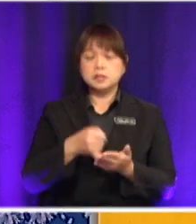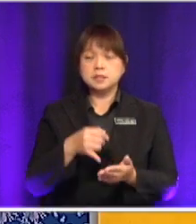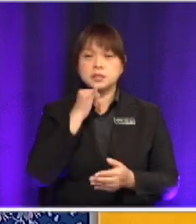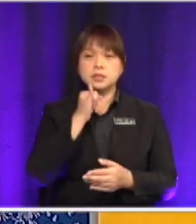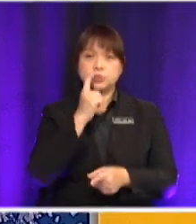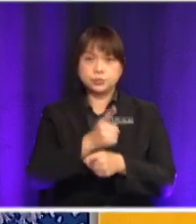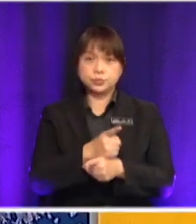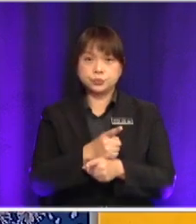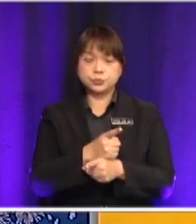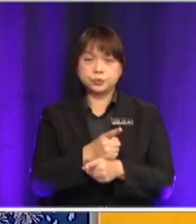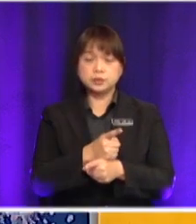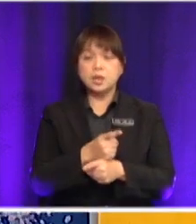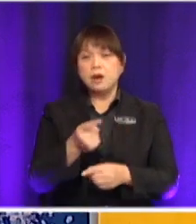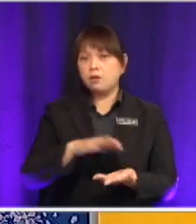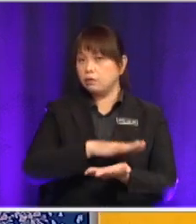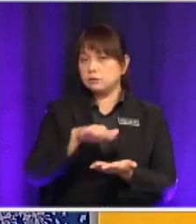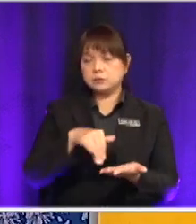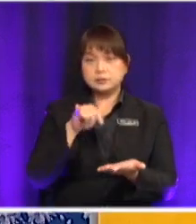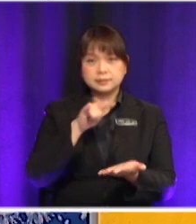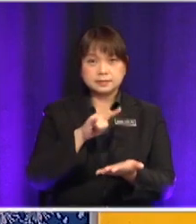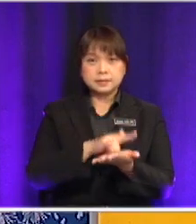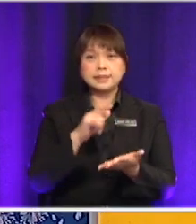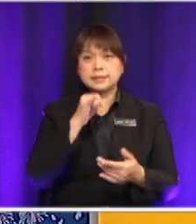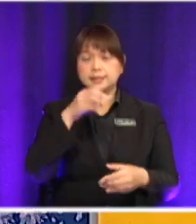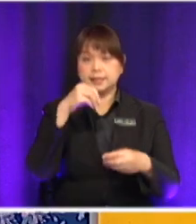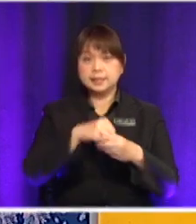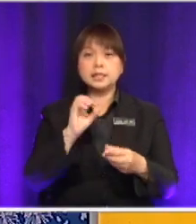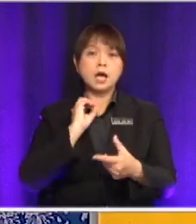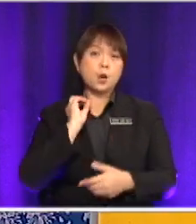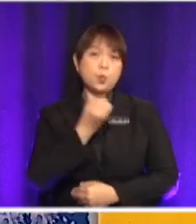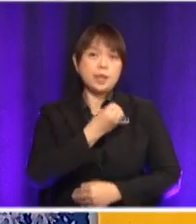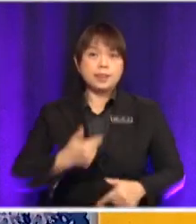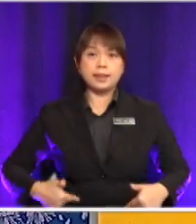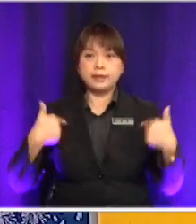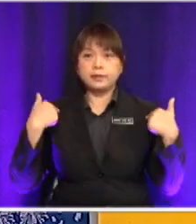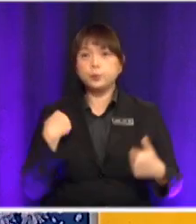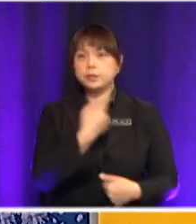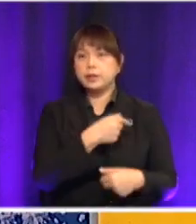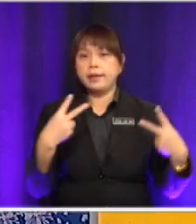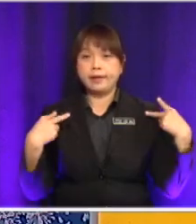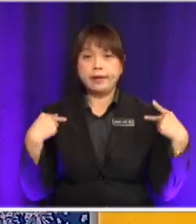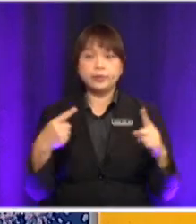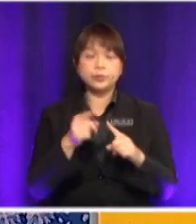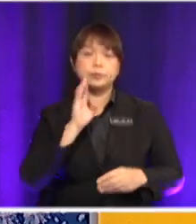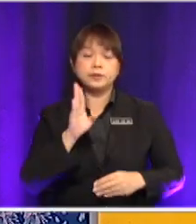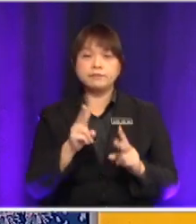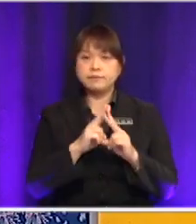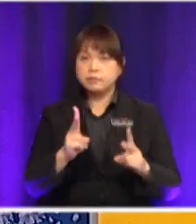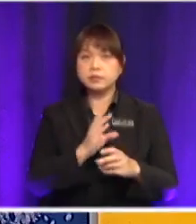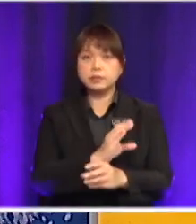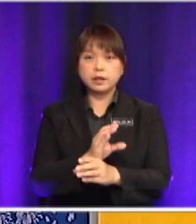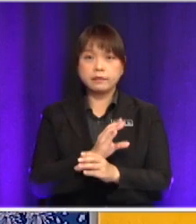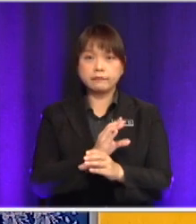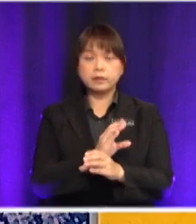that are in our life, and we have to be careful about it. And actually, a computer, a